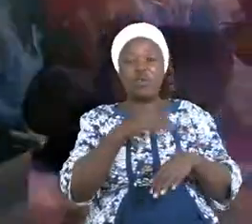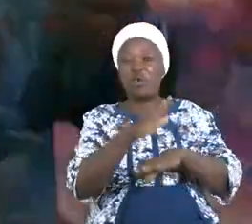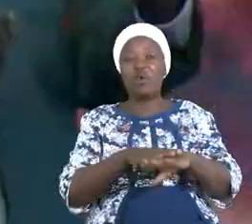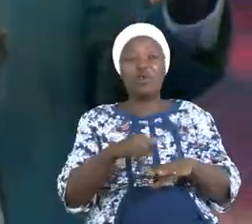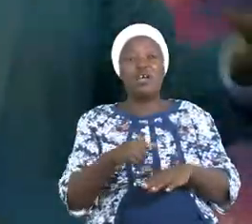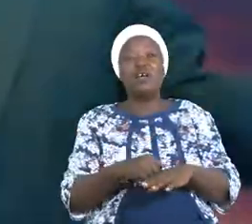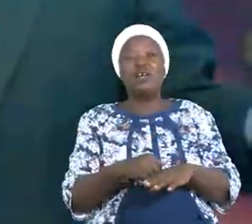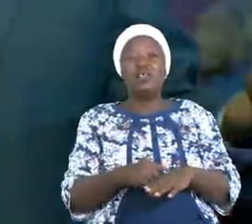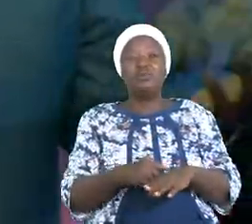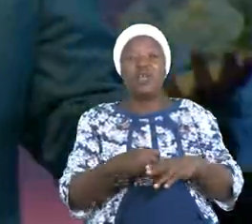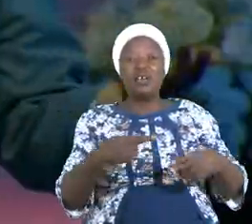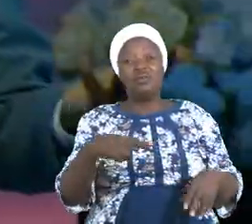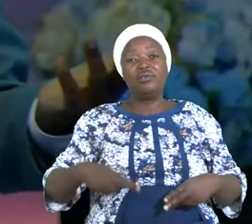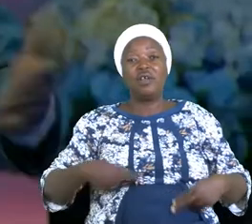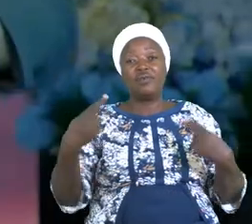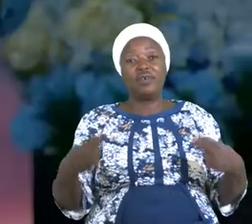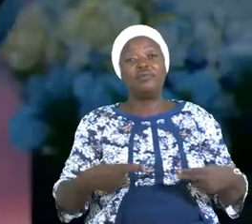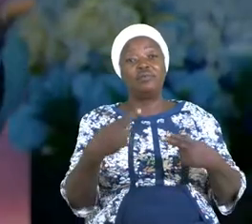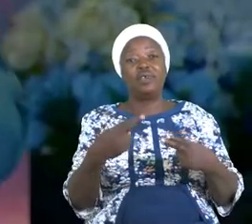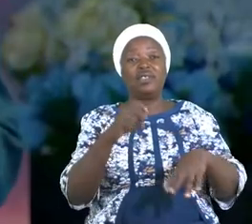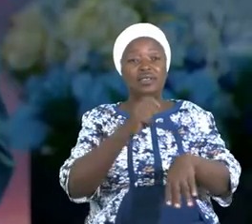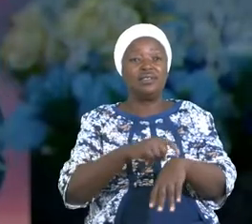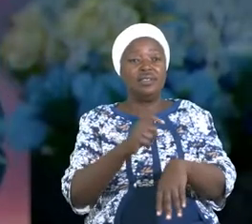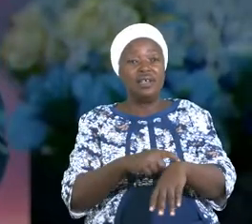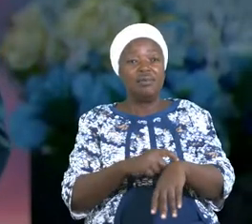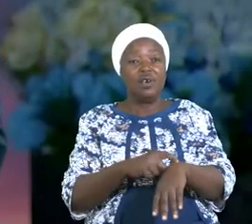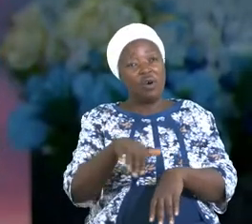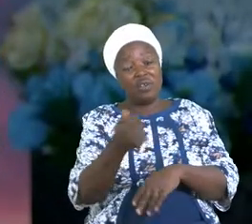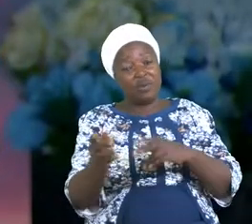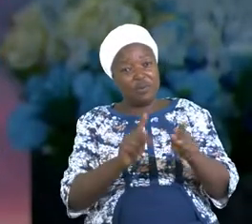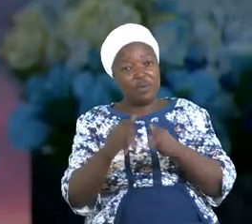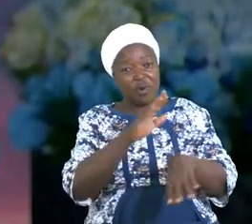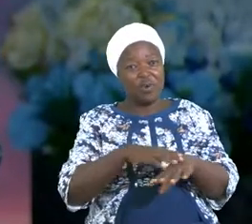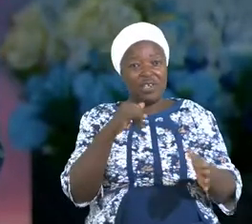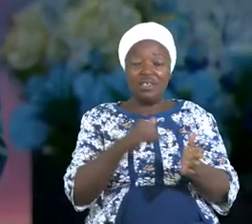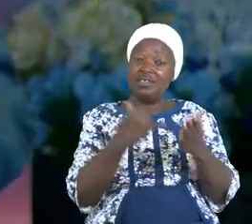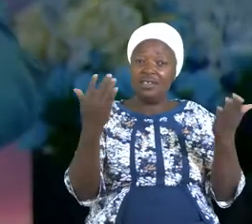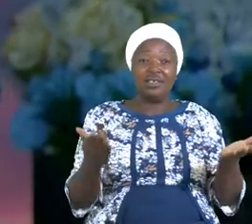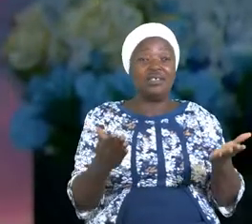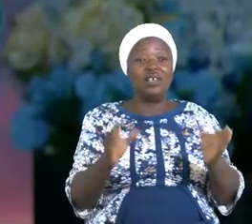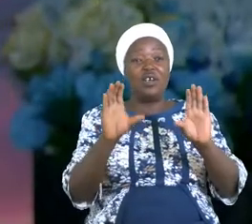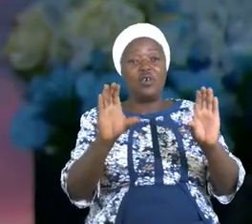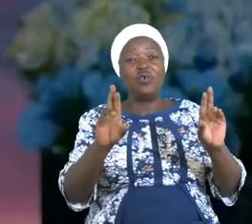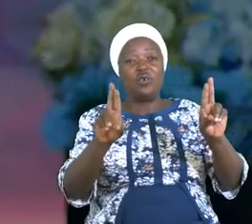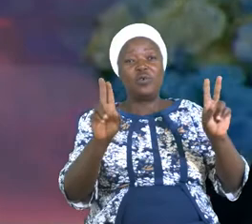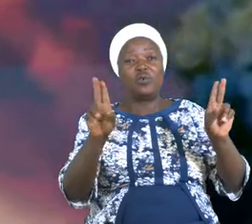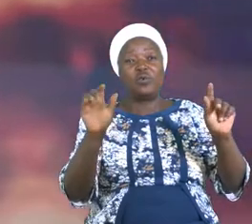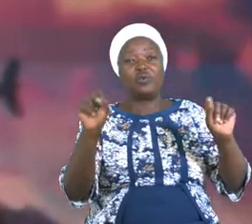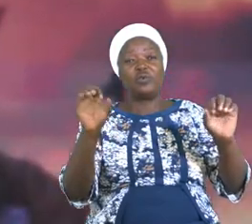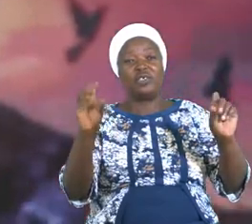revival session. Other people call it crusade. Other people call